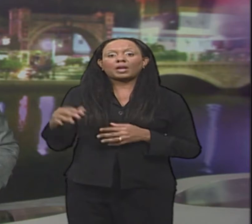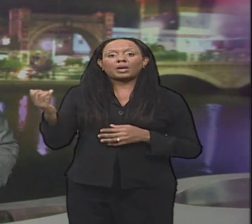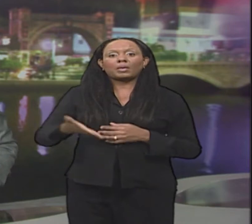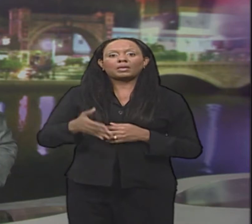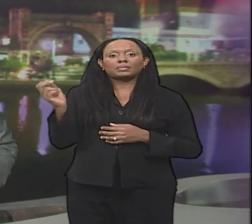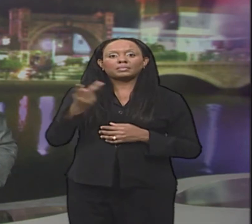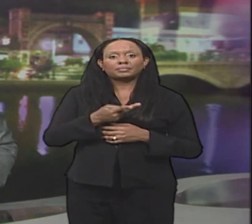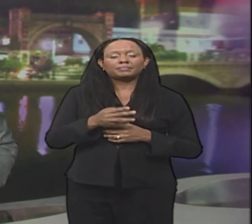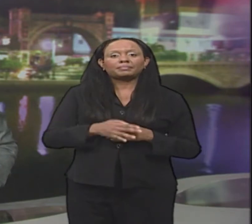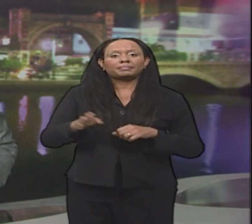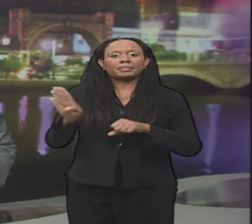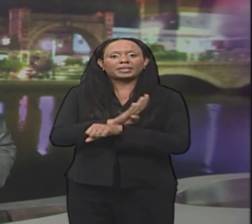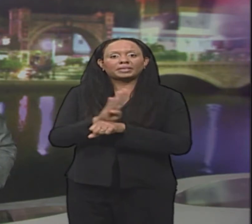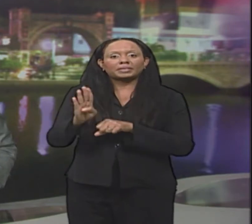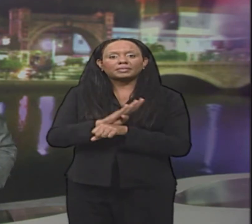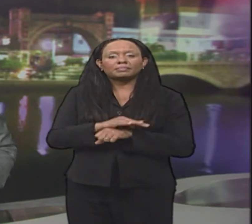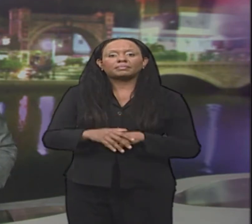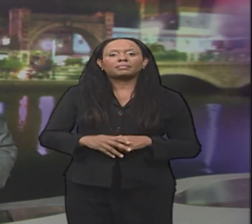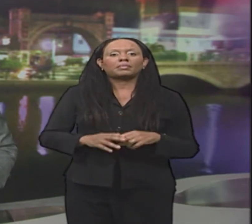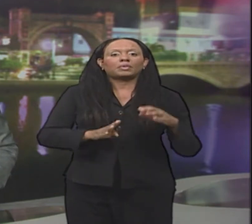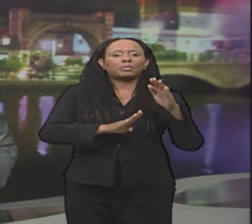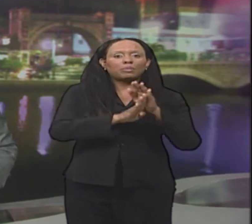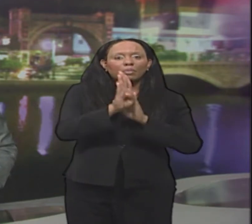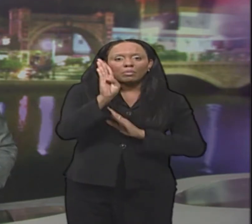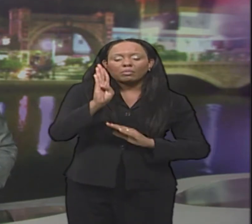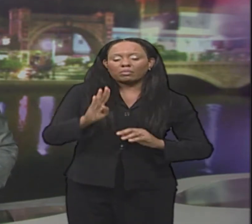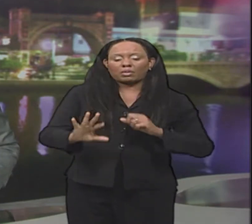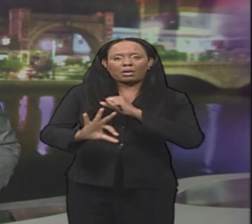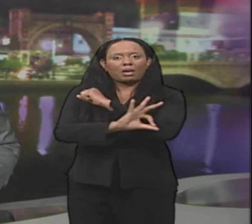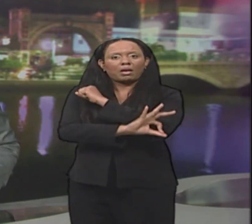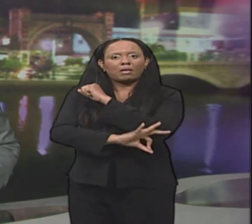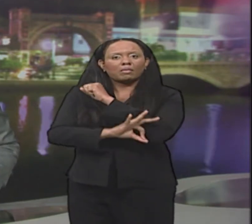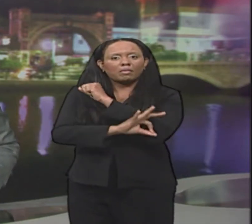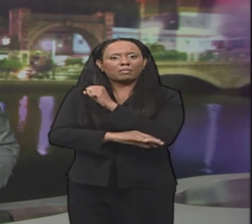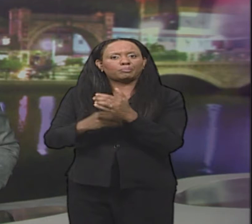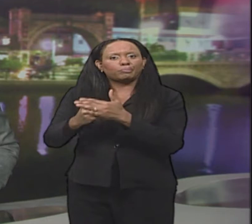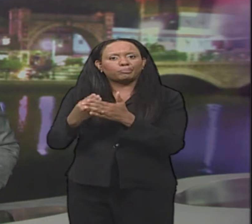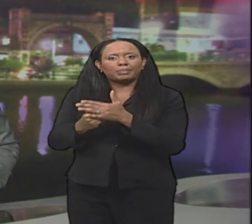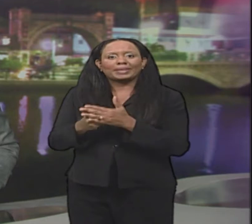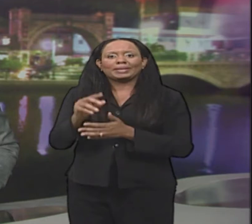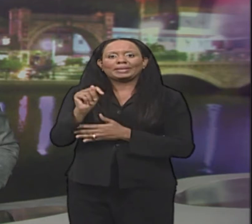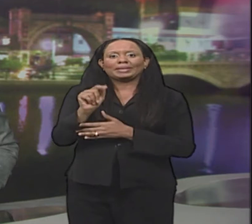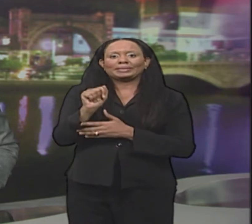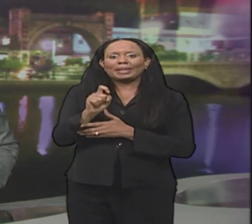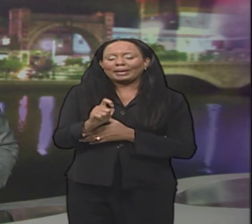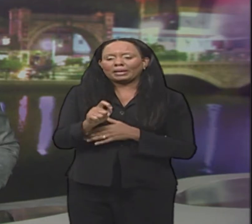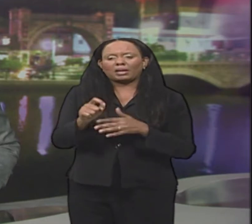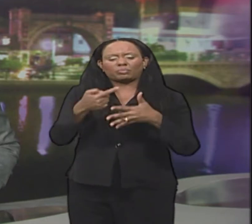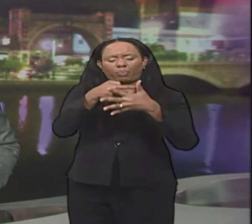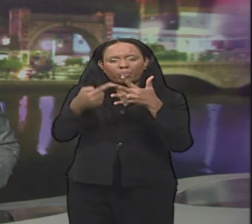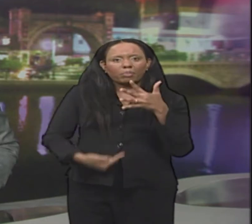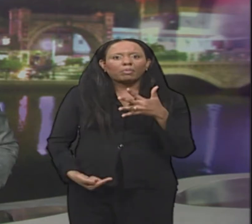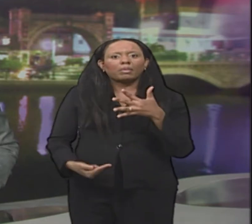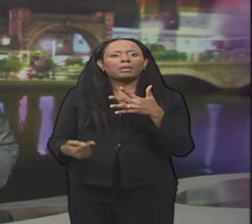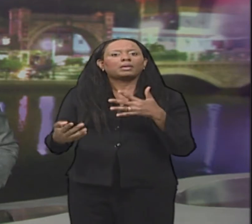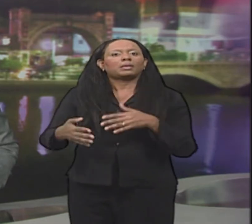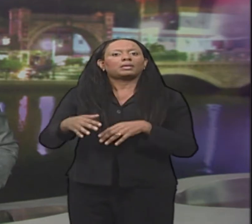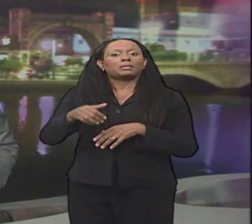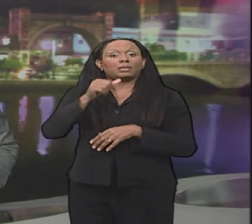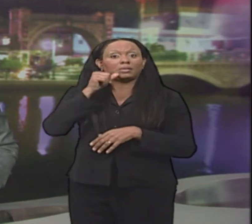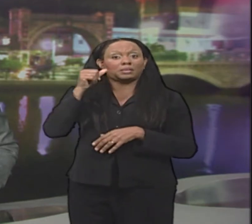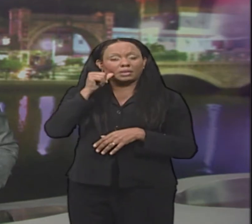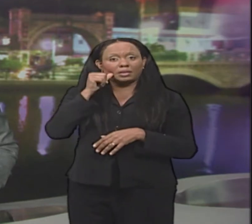Welcome back. Well, in business tonight, issues related to growth, foreign reserve levels, and taxation came to the fore yesterday when the Barbados